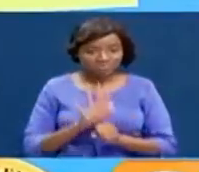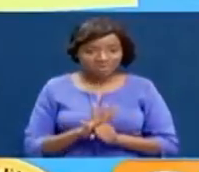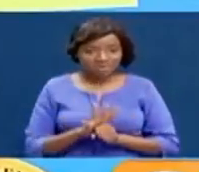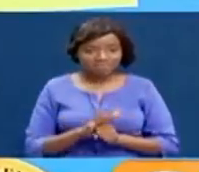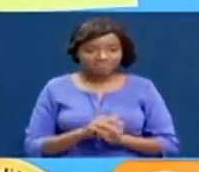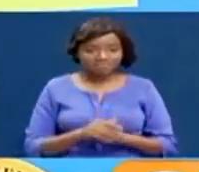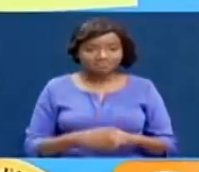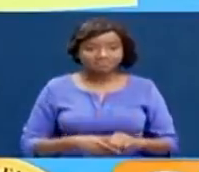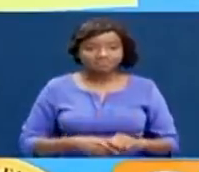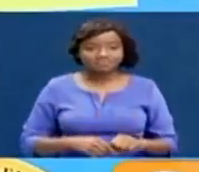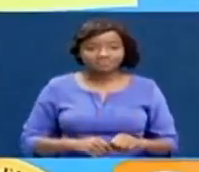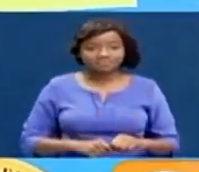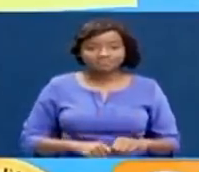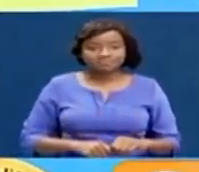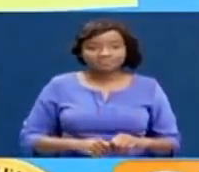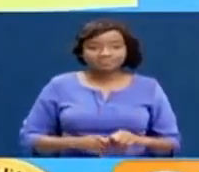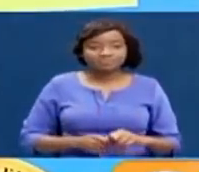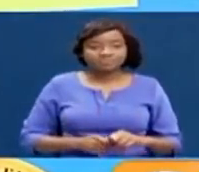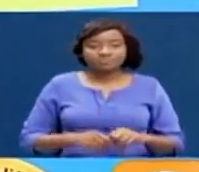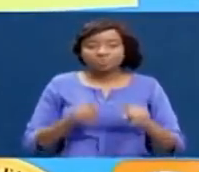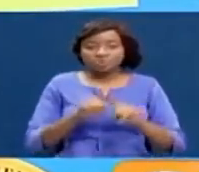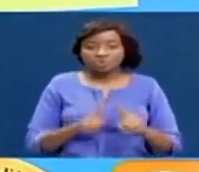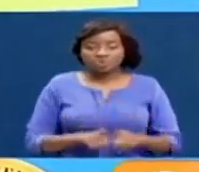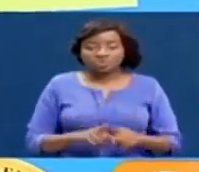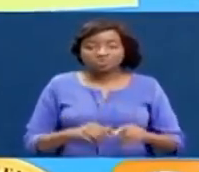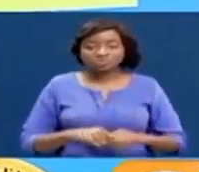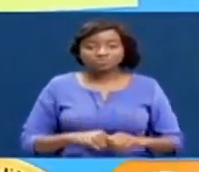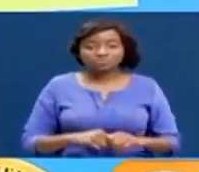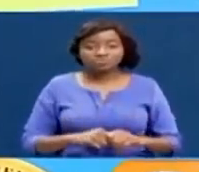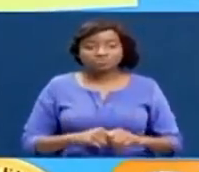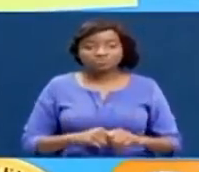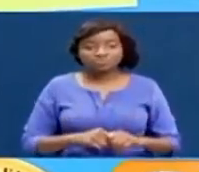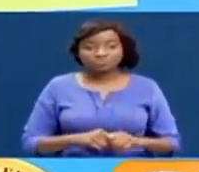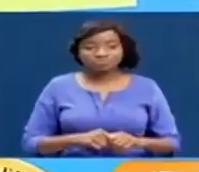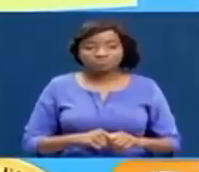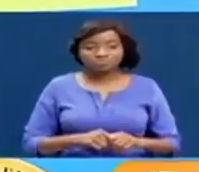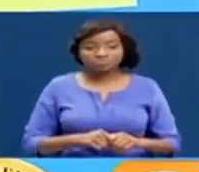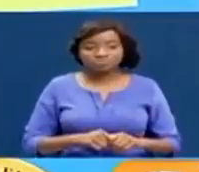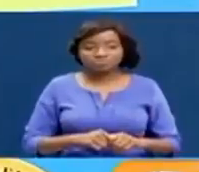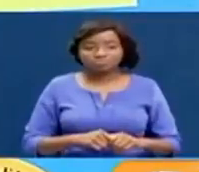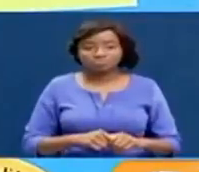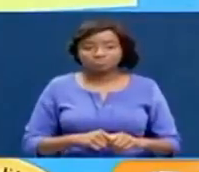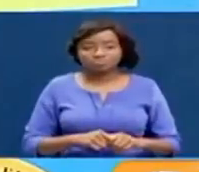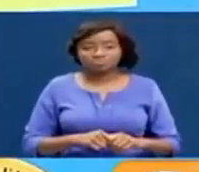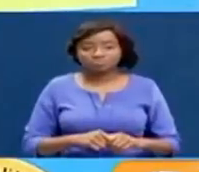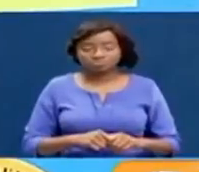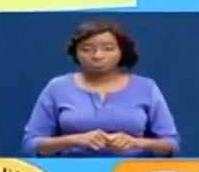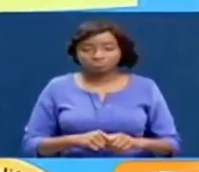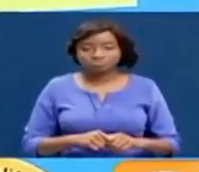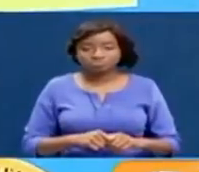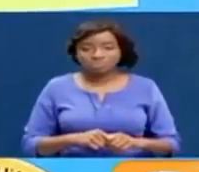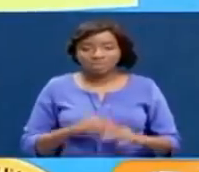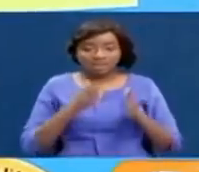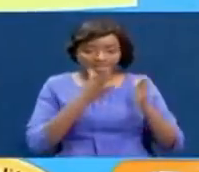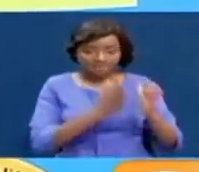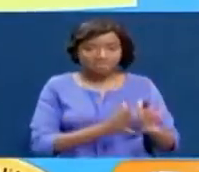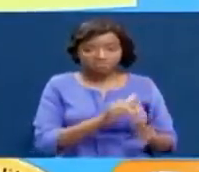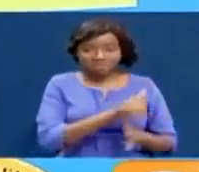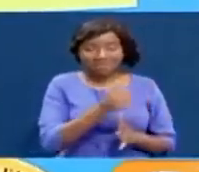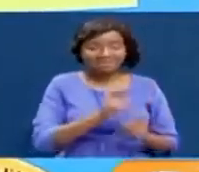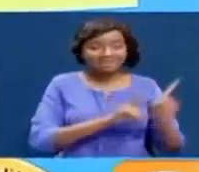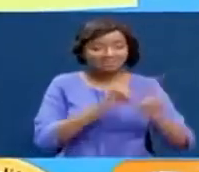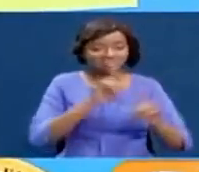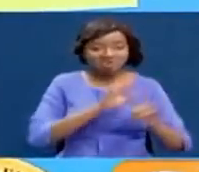this. We have got one patient in Kenyatta National Hospital who traveled from Tanzania